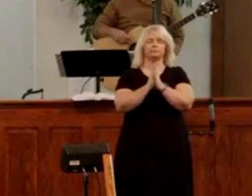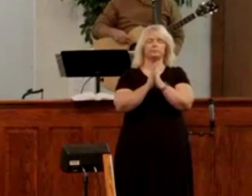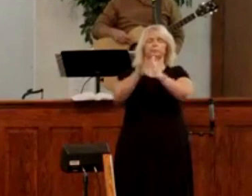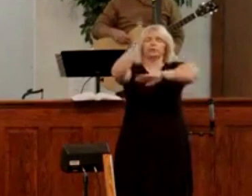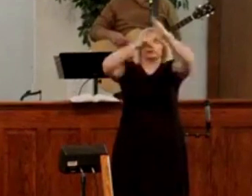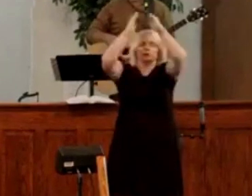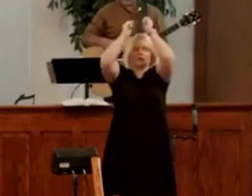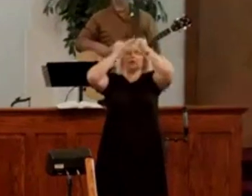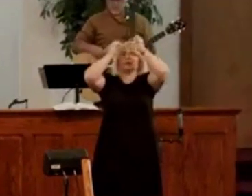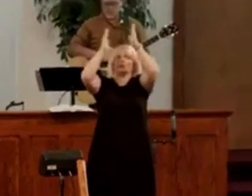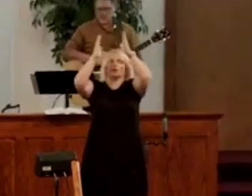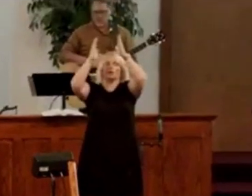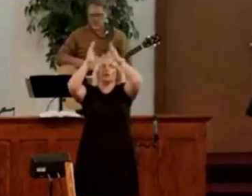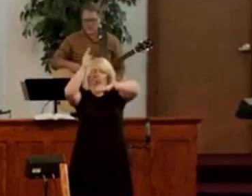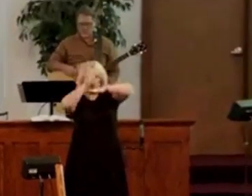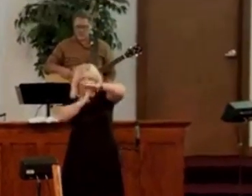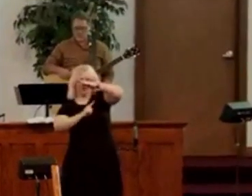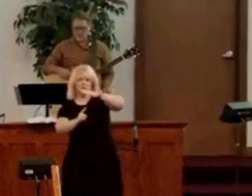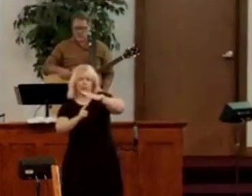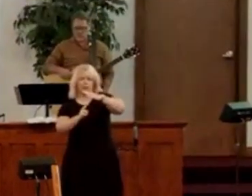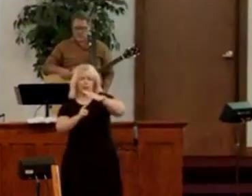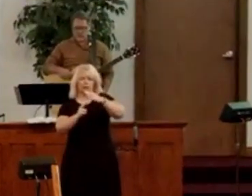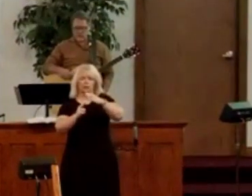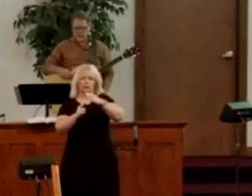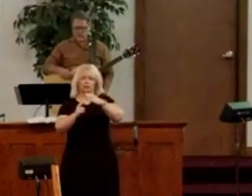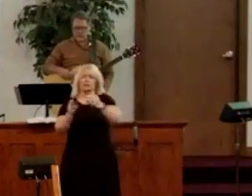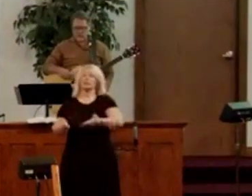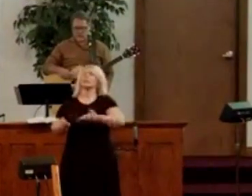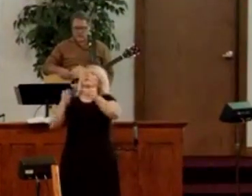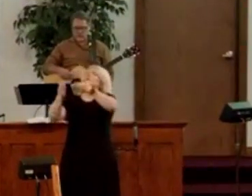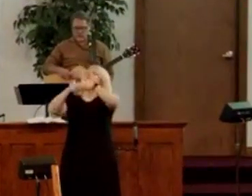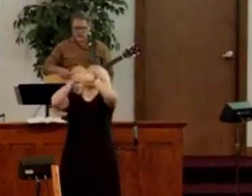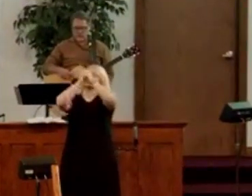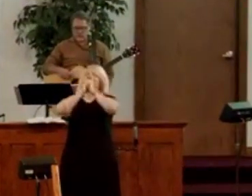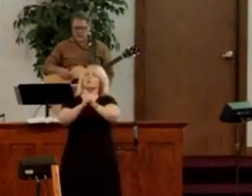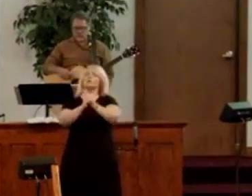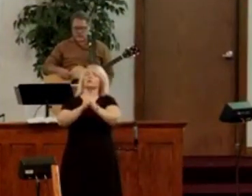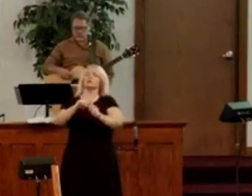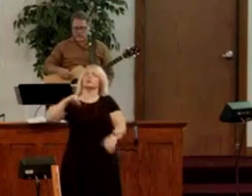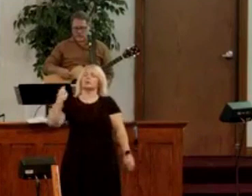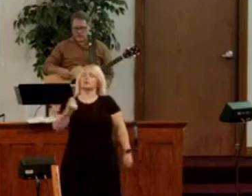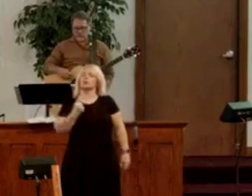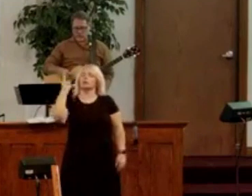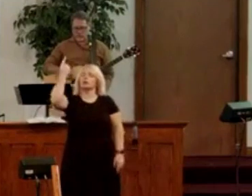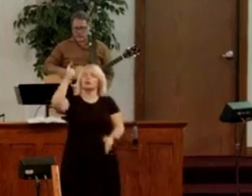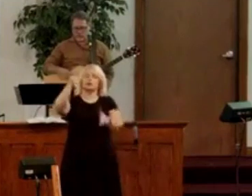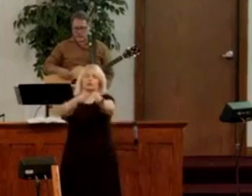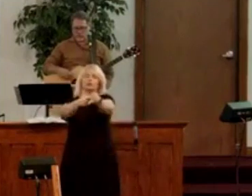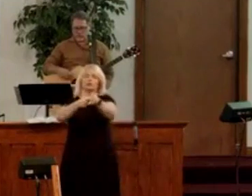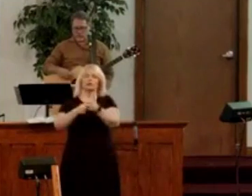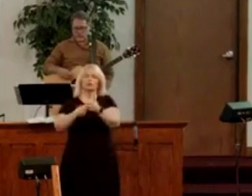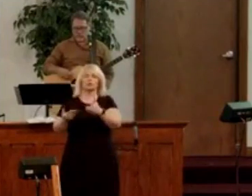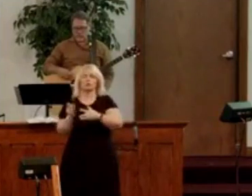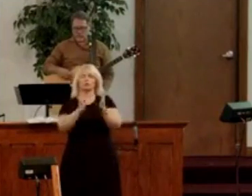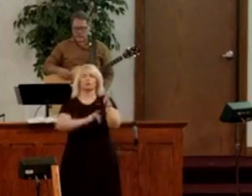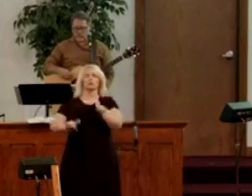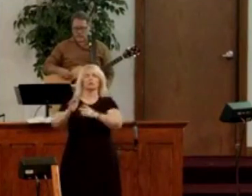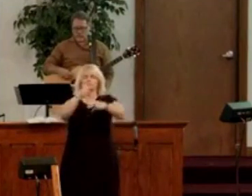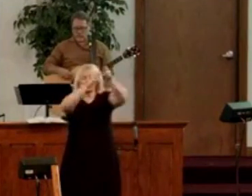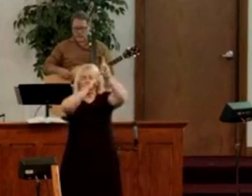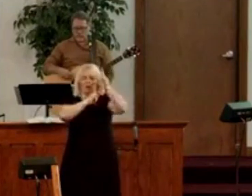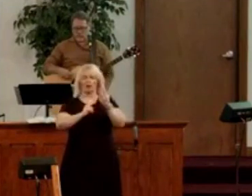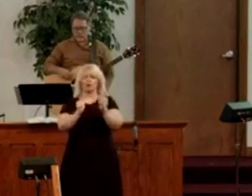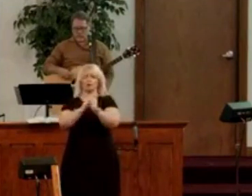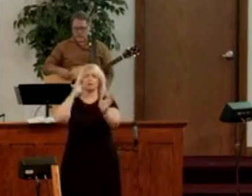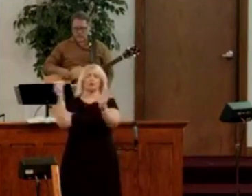Heavenly Father, we want to humbly offer our worship to you today. In light of the grace that you have shown us through Jesus, we want to honor you with our